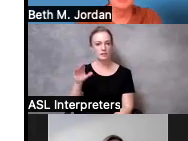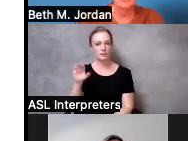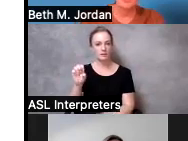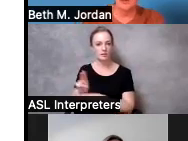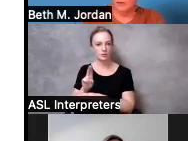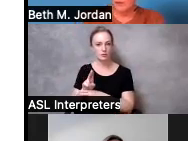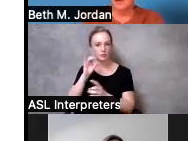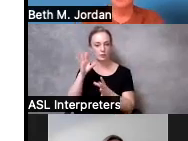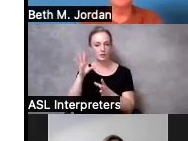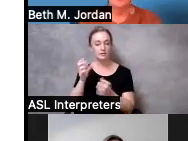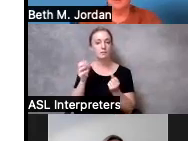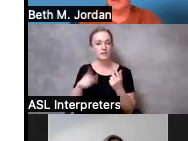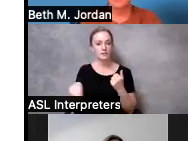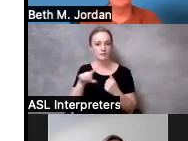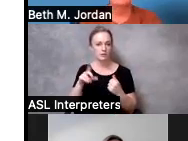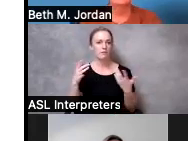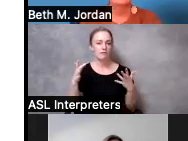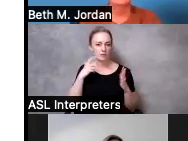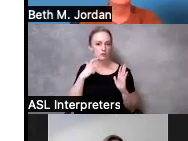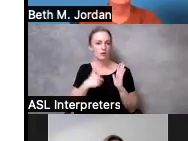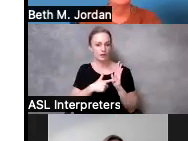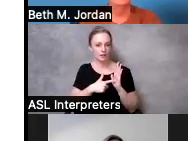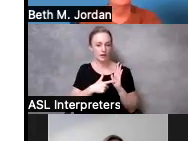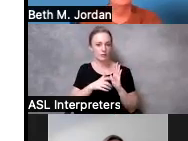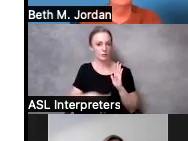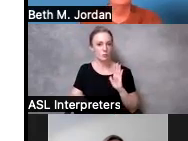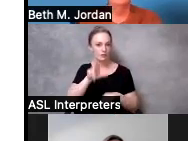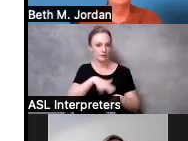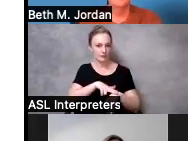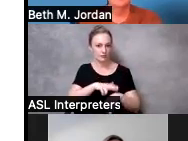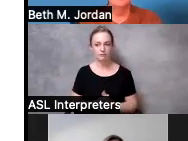pandemic and national acknowledgement of this crisis.